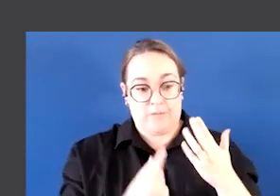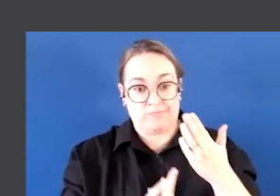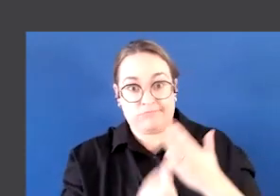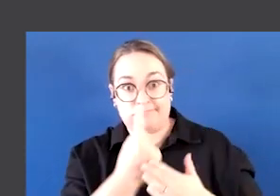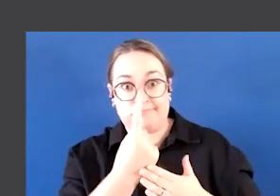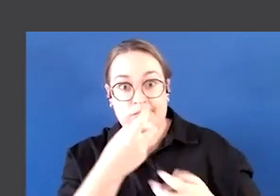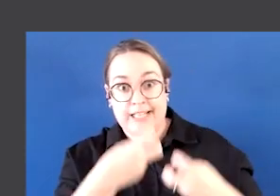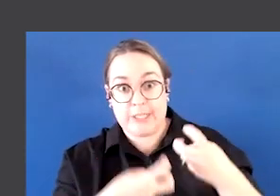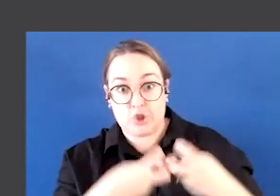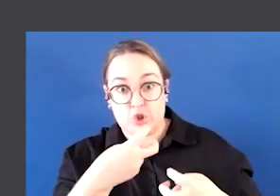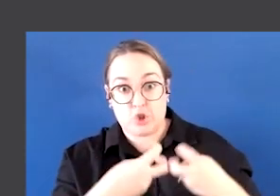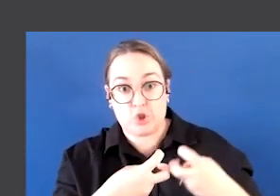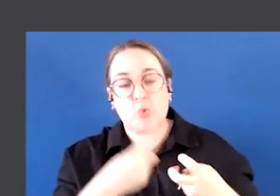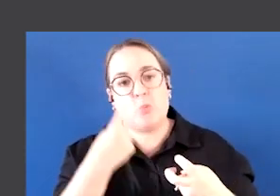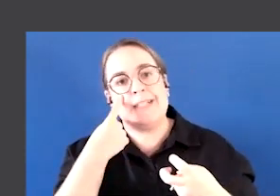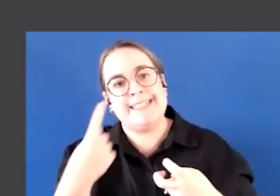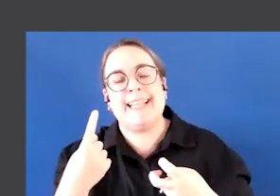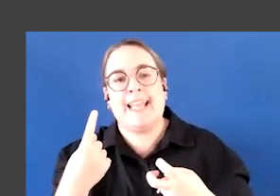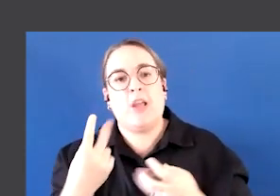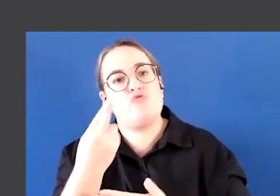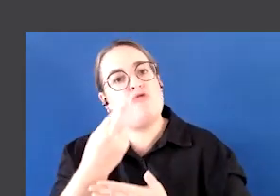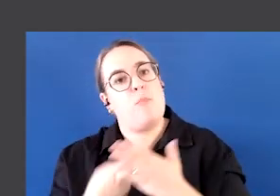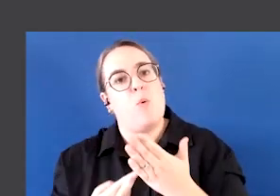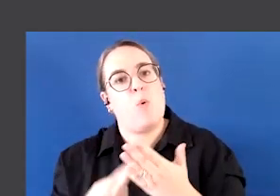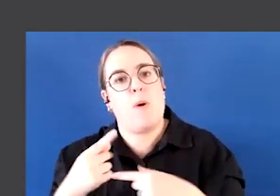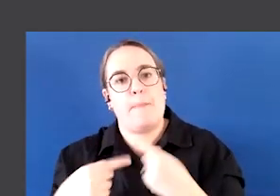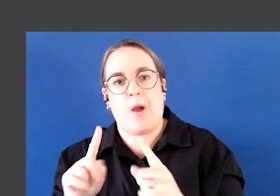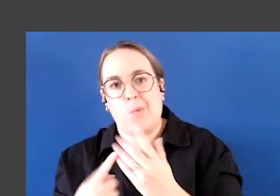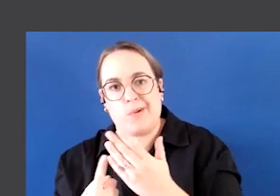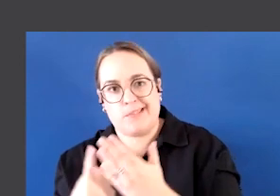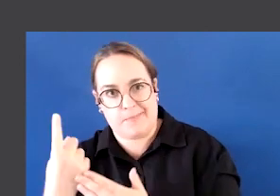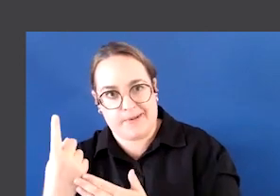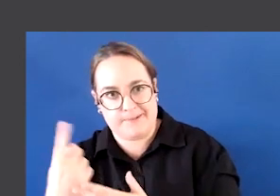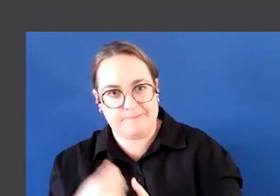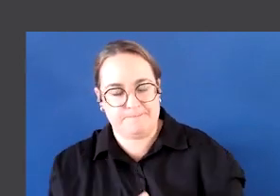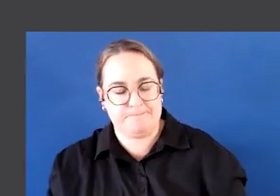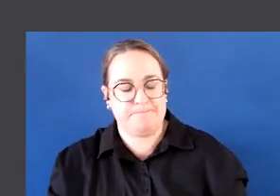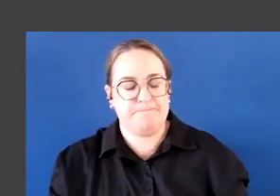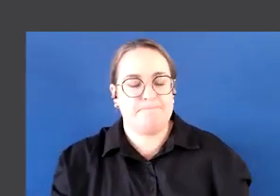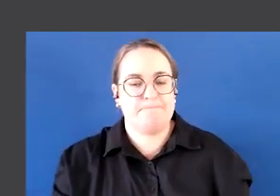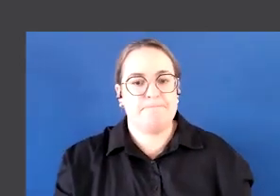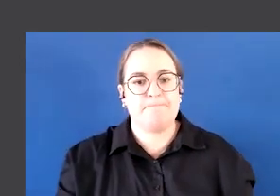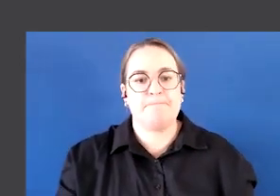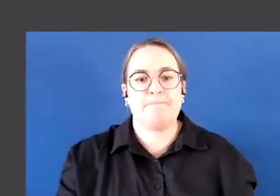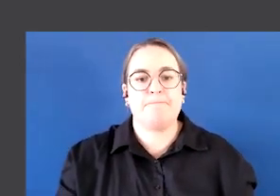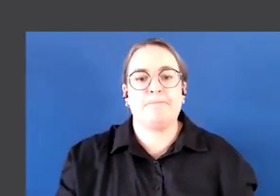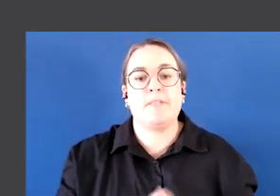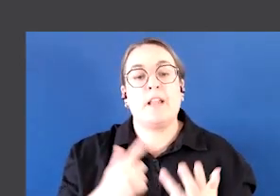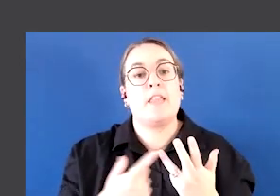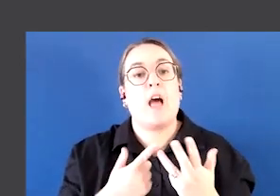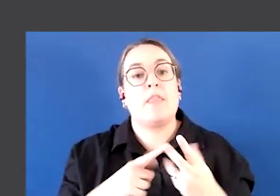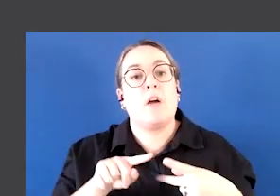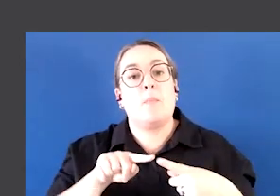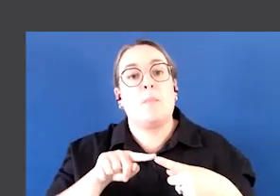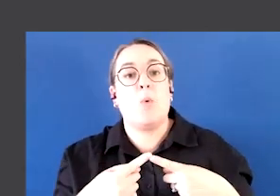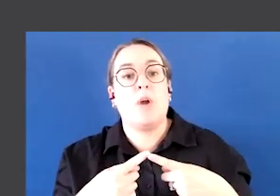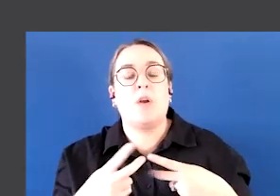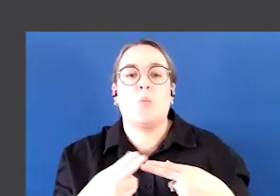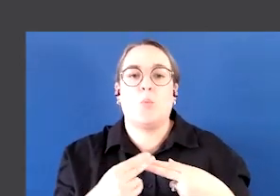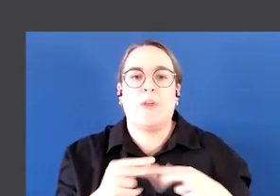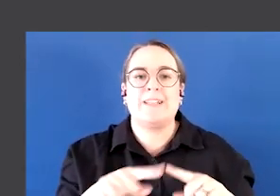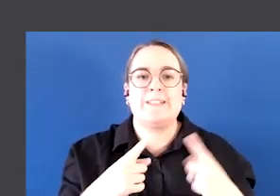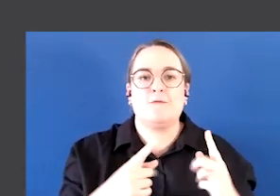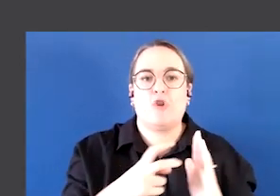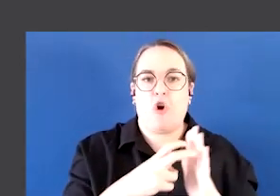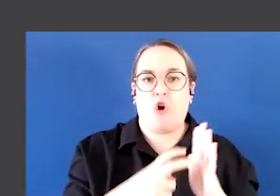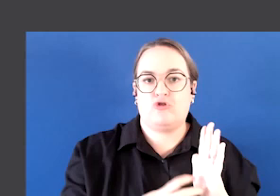When an issue does occur, we can get that transparent reporting, that proactive issue management. I guess the other point I was going to make just